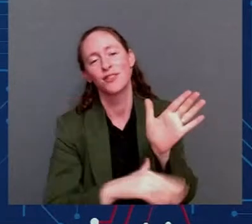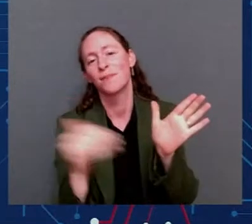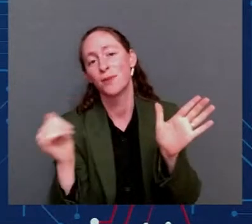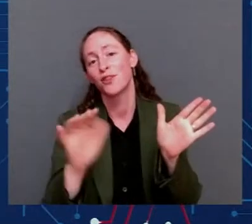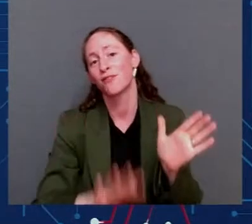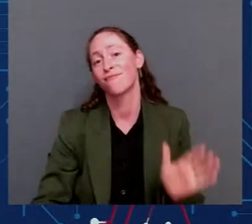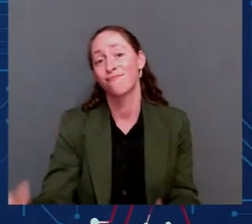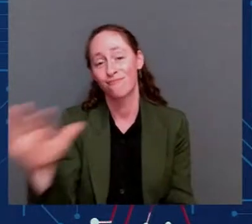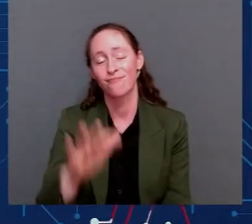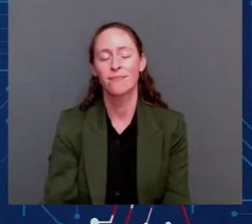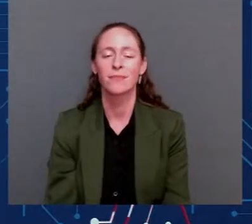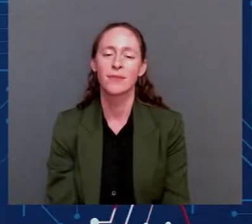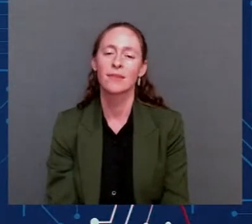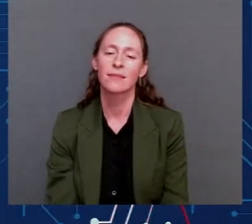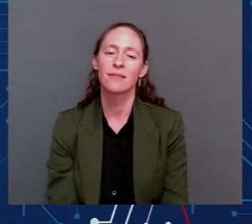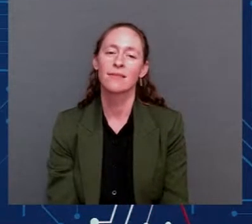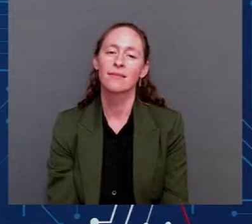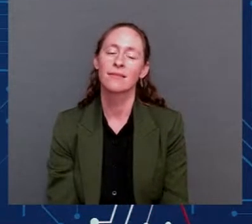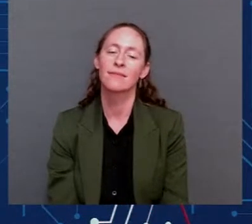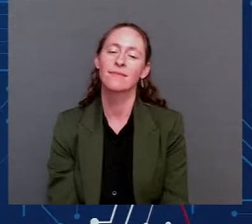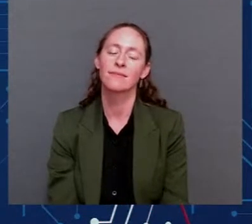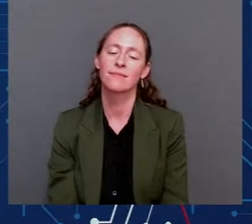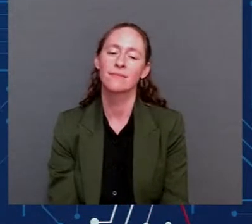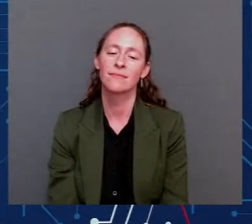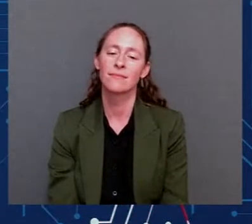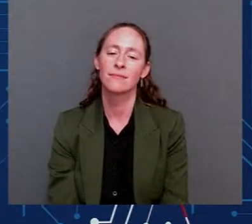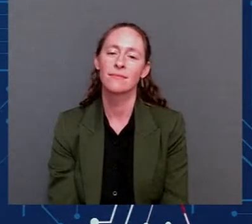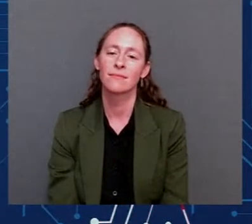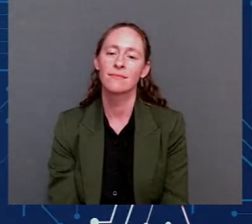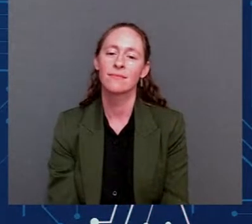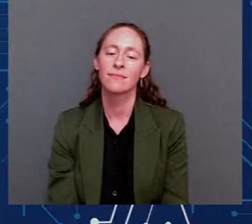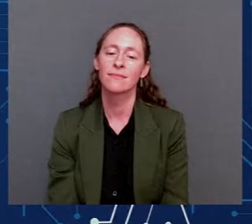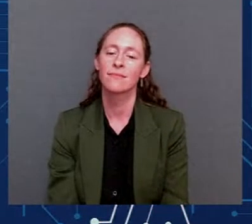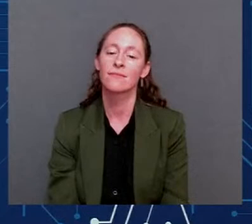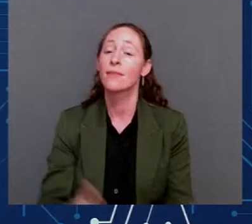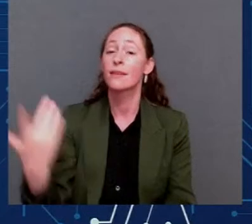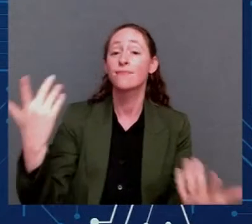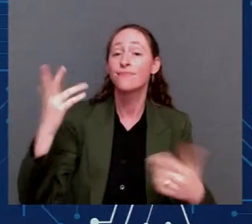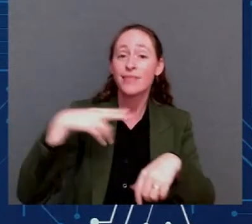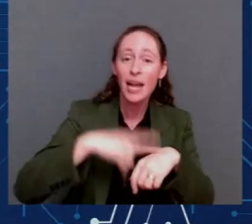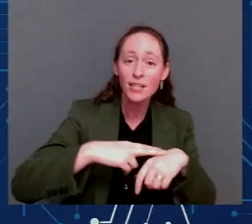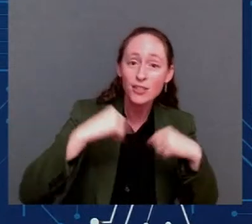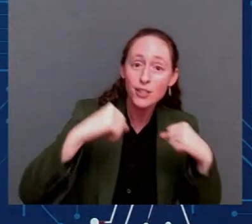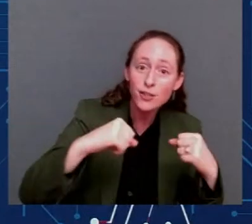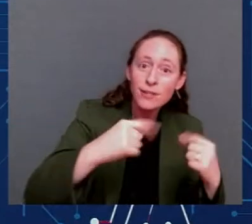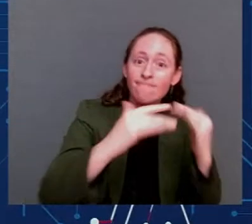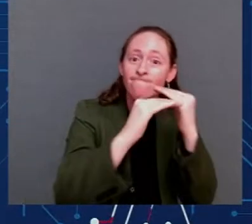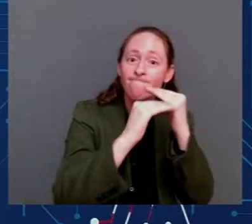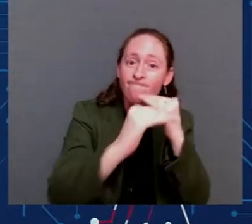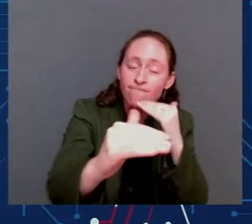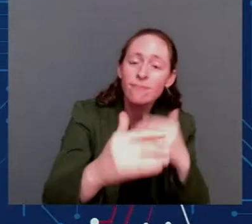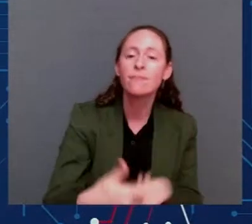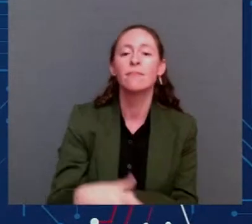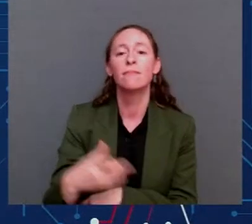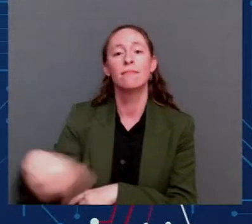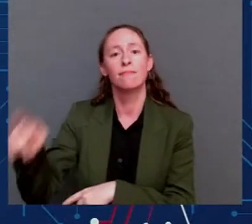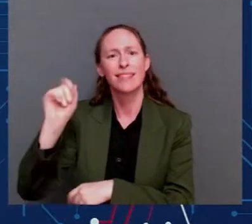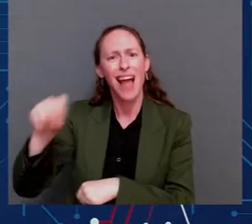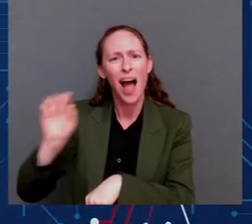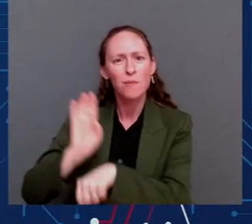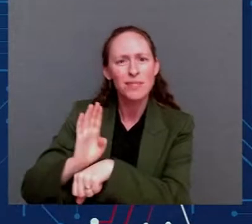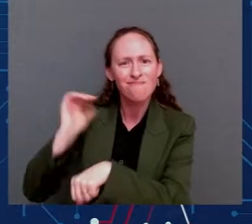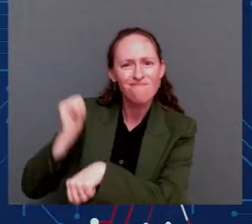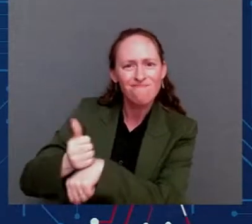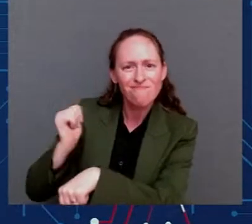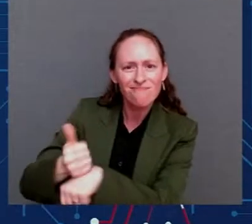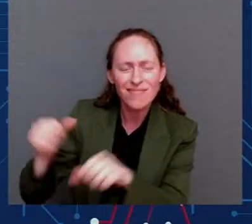national competitiveness and national security. The chips were invented here in the United States, but not made here now. We can't